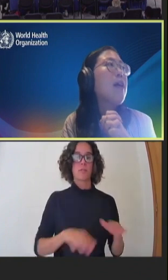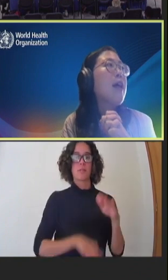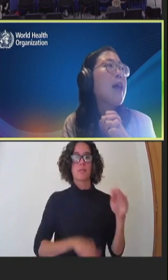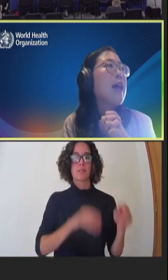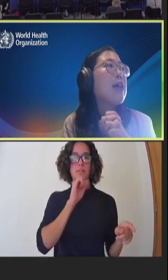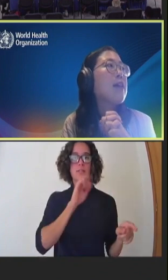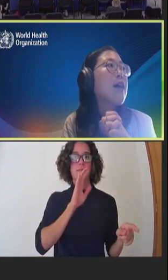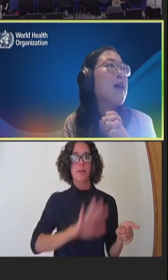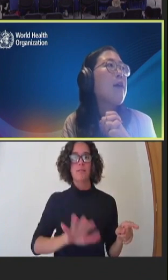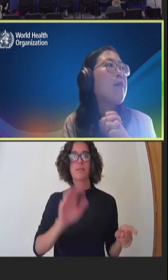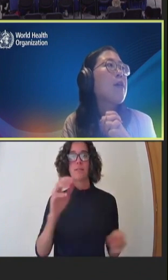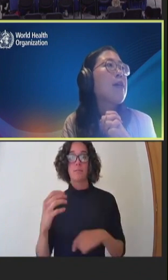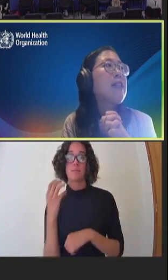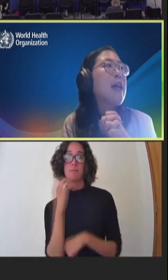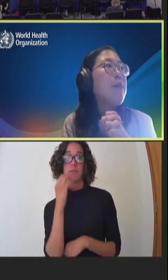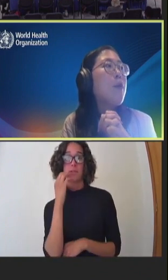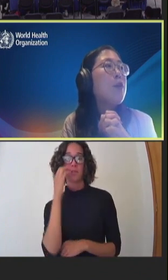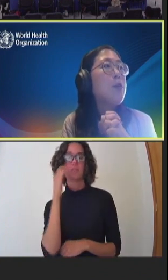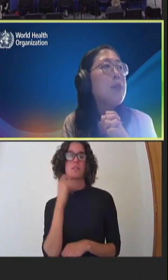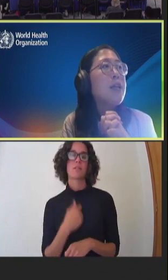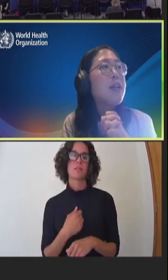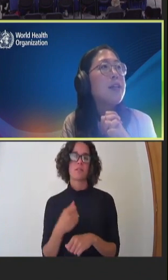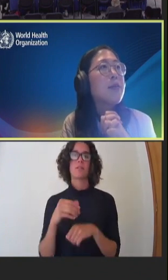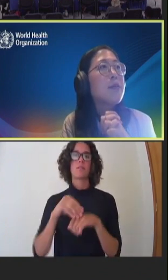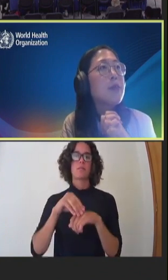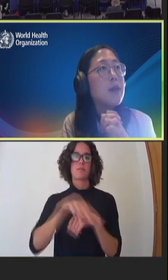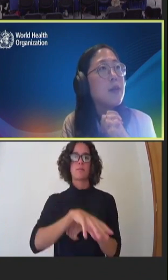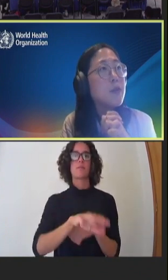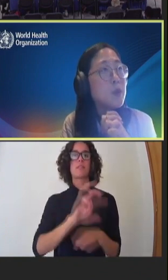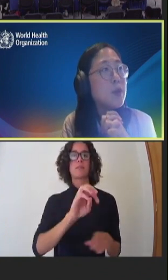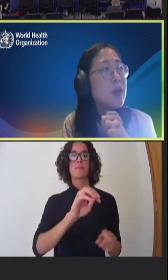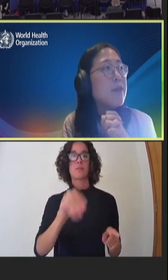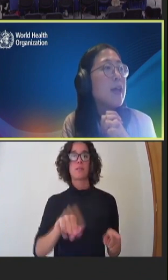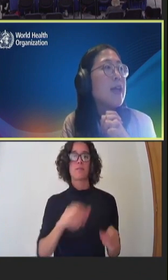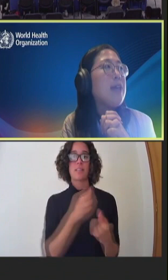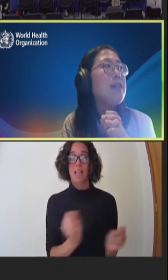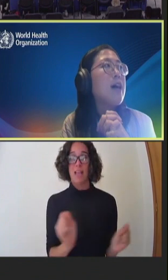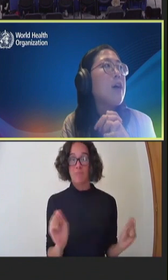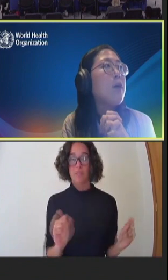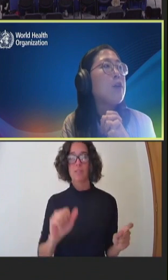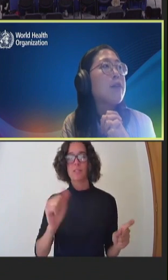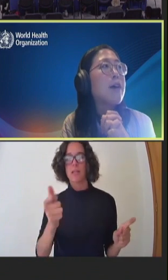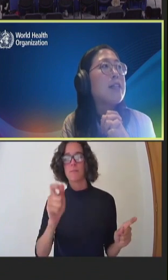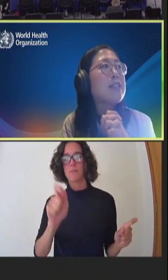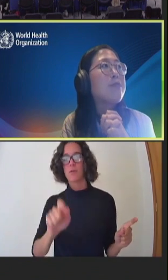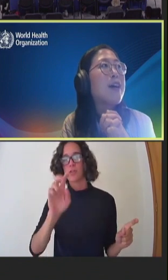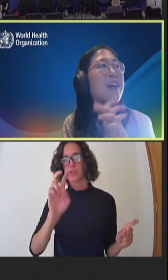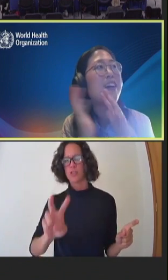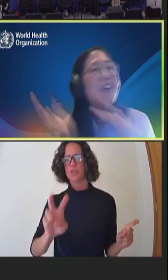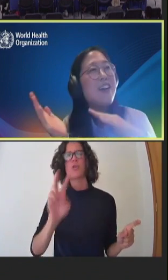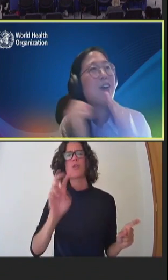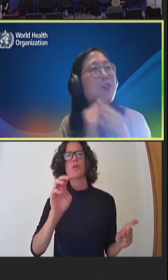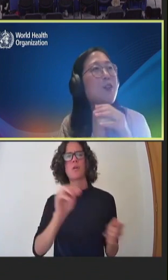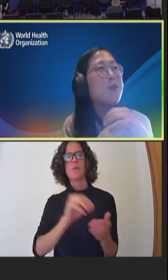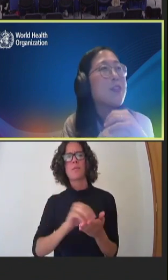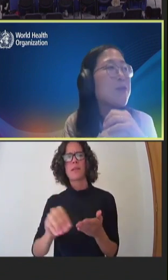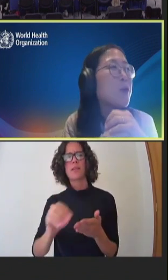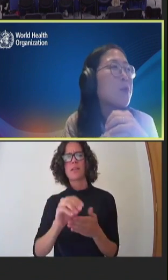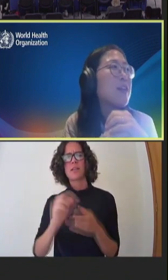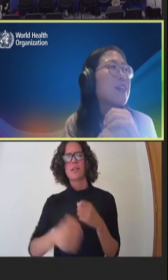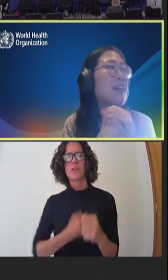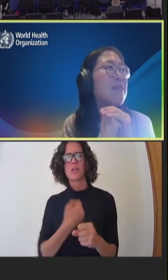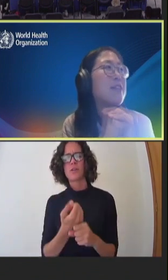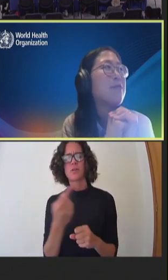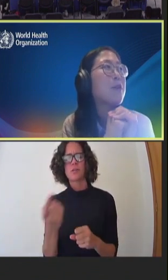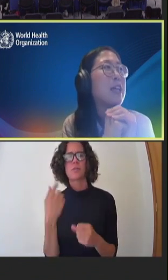benefit, and 10.2 billion years of the full health gain. When you divide this by